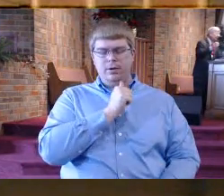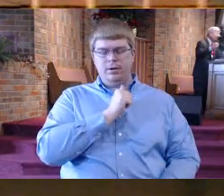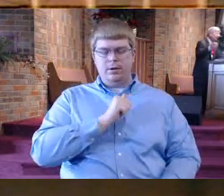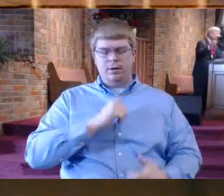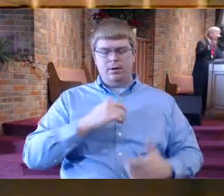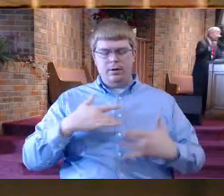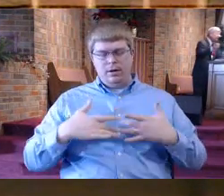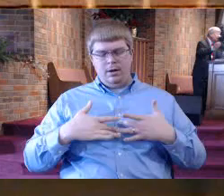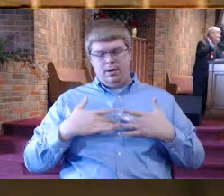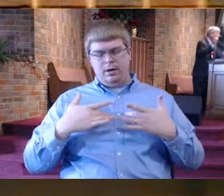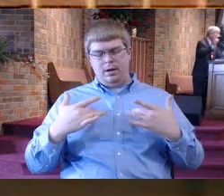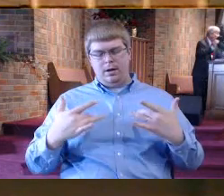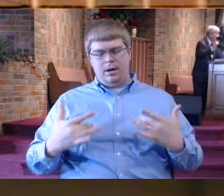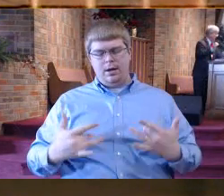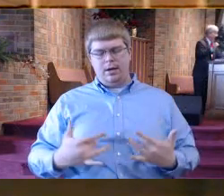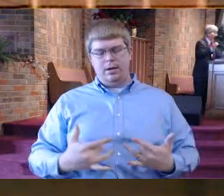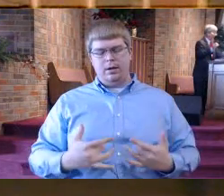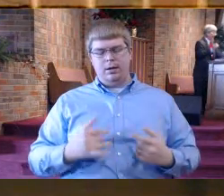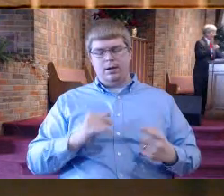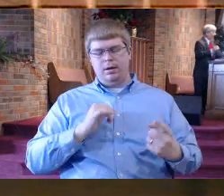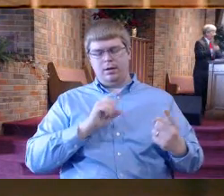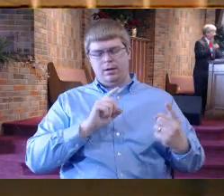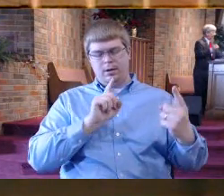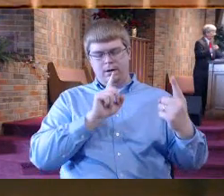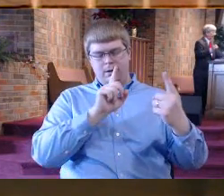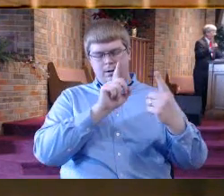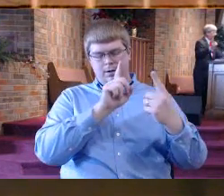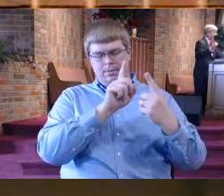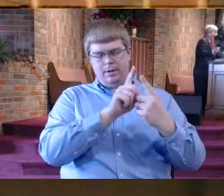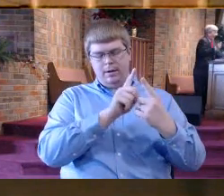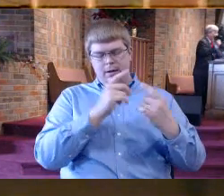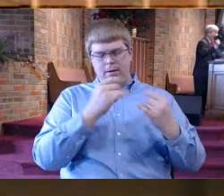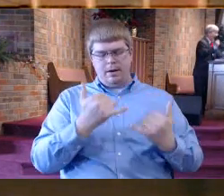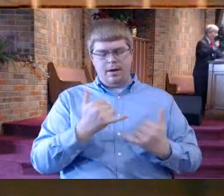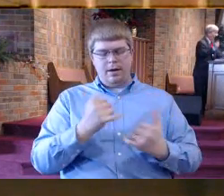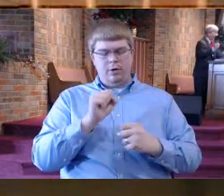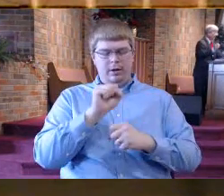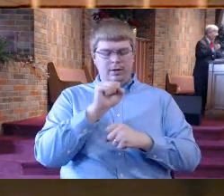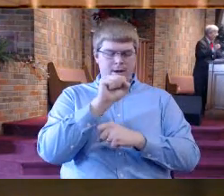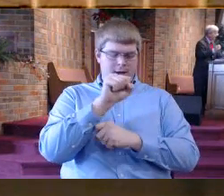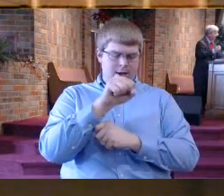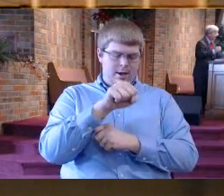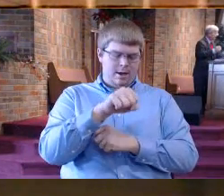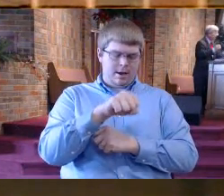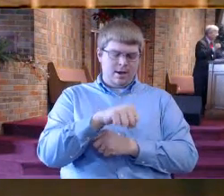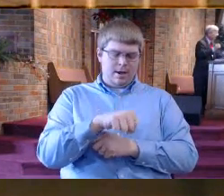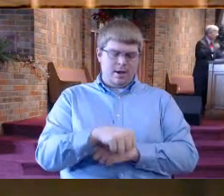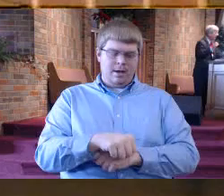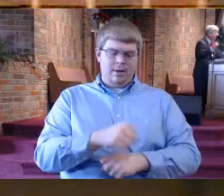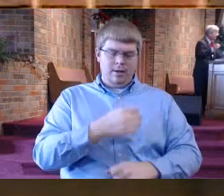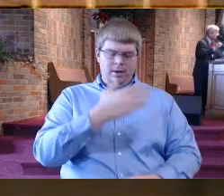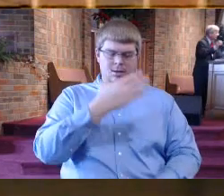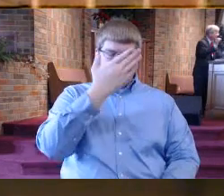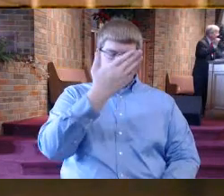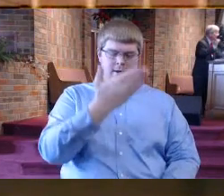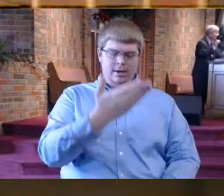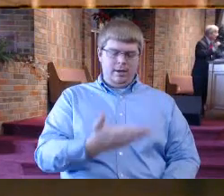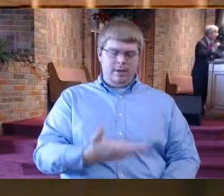humble heart I come, bowing